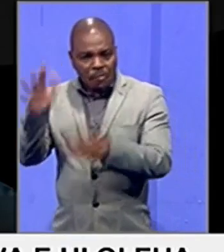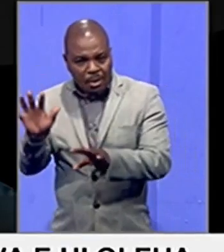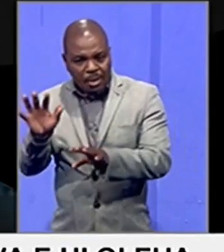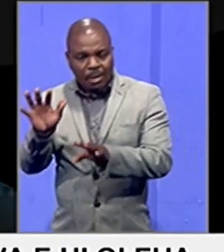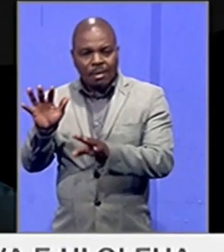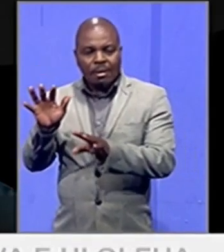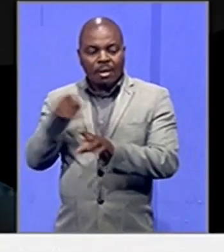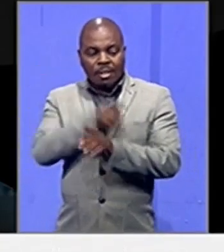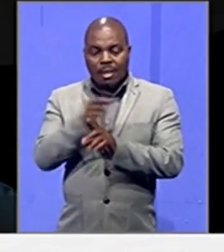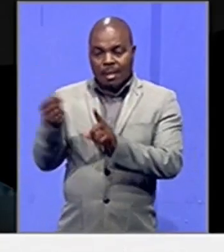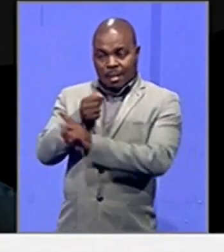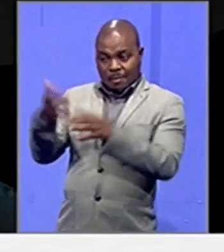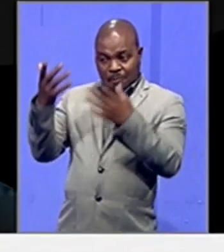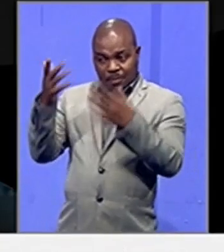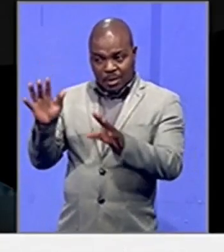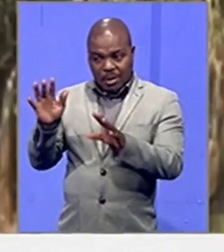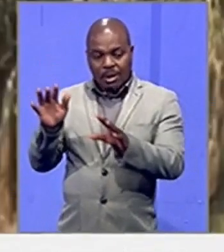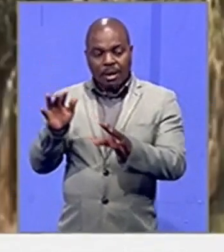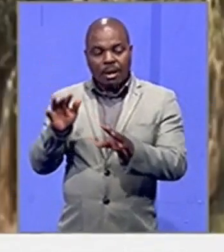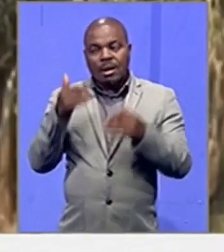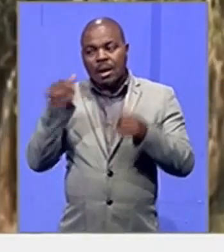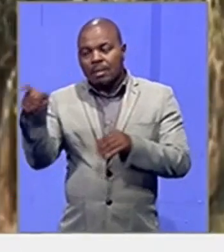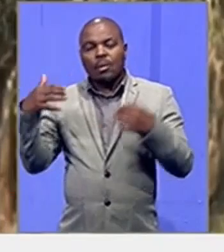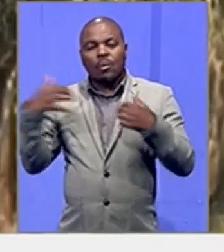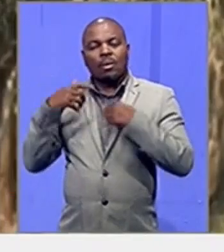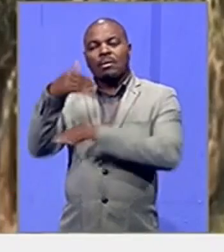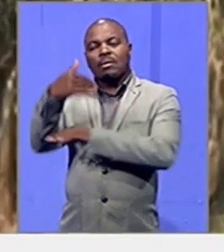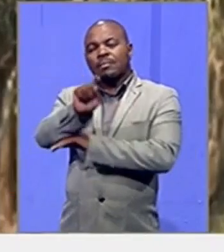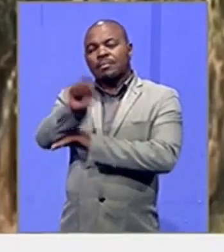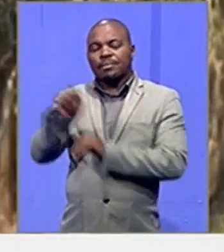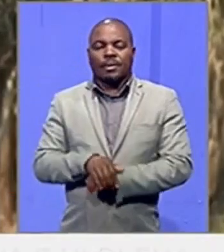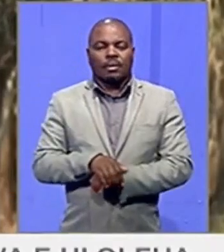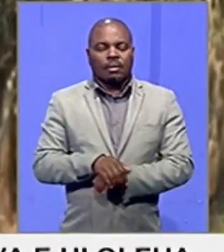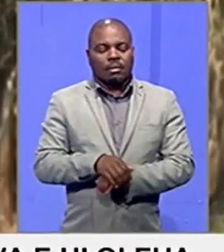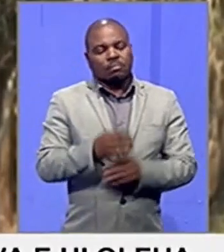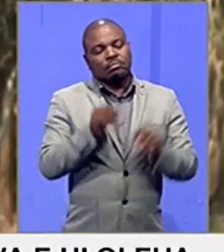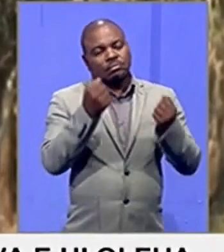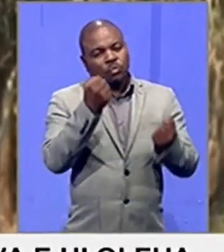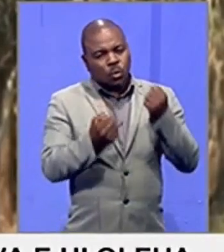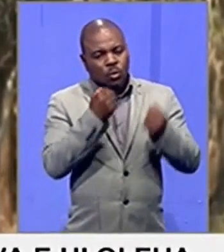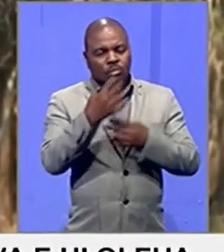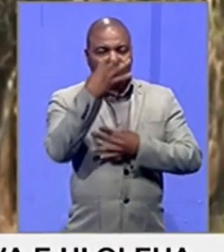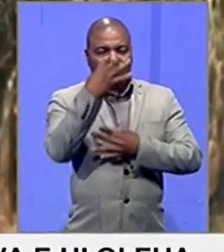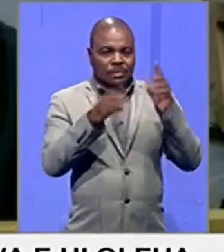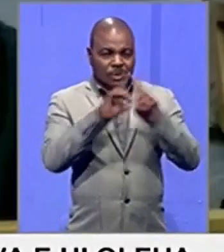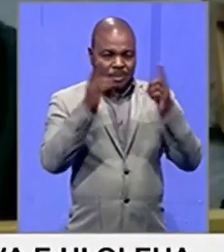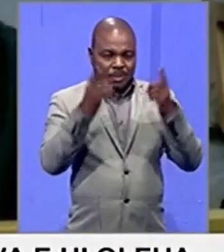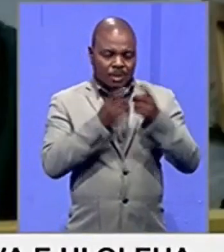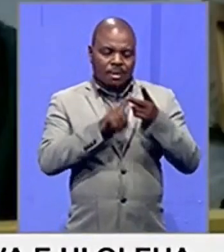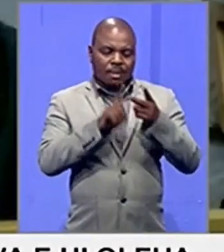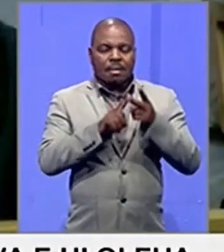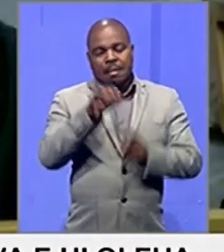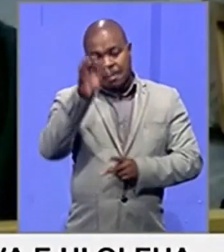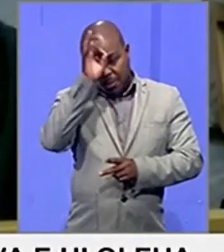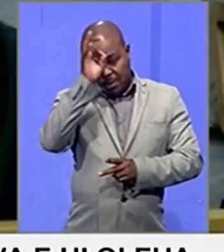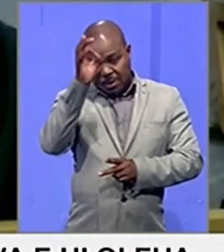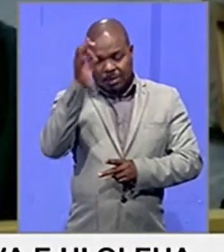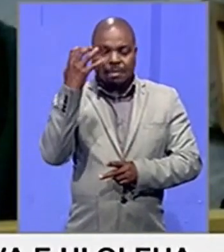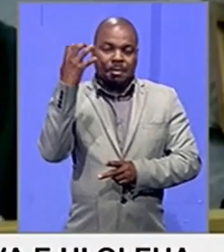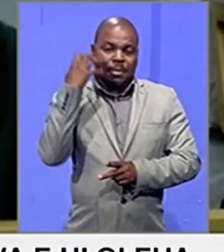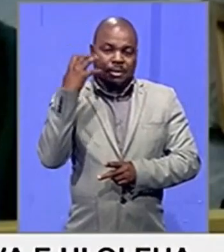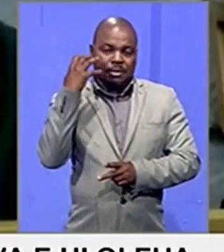victim of the offences. Kopano ya ditshebeletso tsa toka le tshokollo ba tshwaruwa ha mmoho le letona la sepolesa parlamenteng. Ditho tsa parlamente